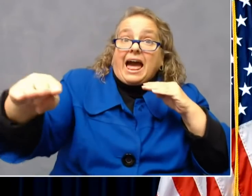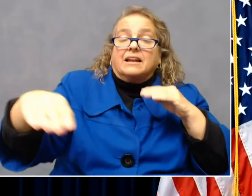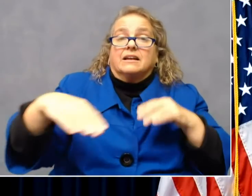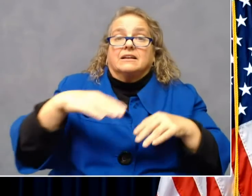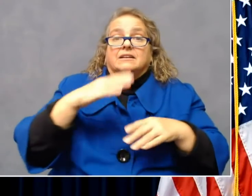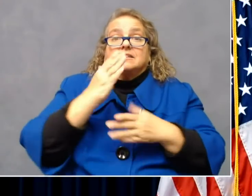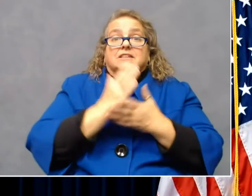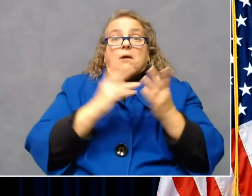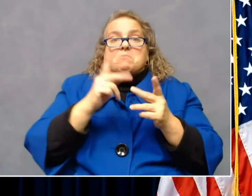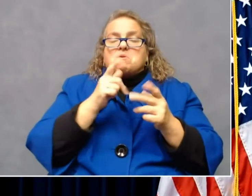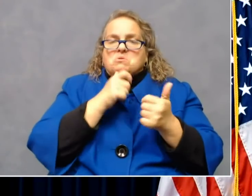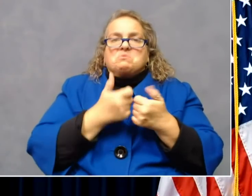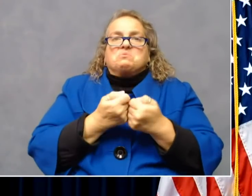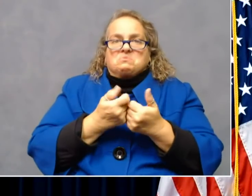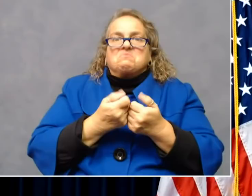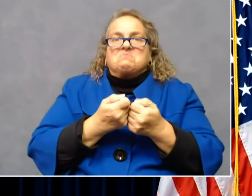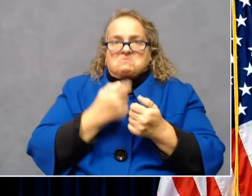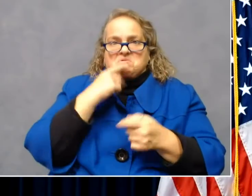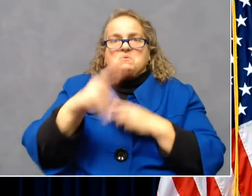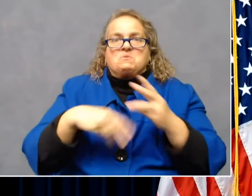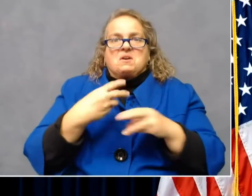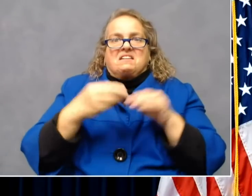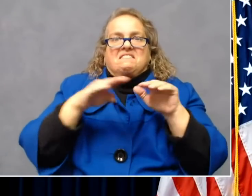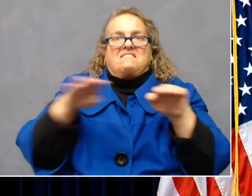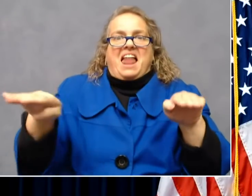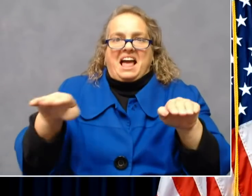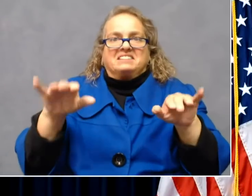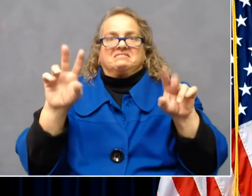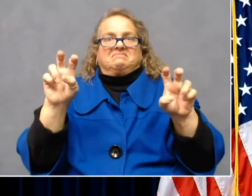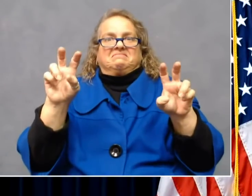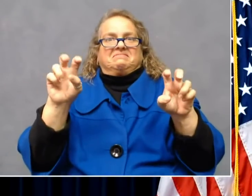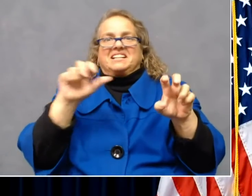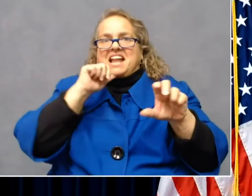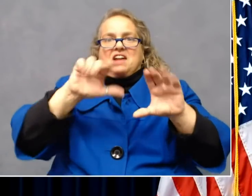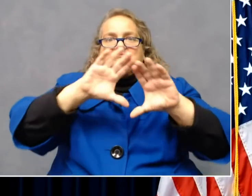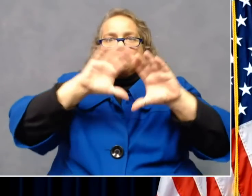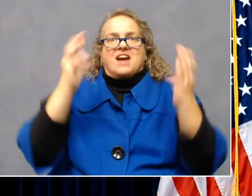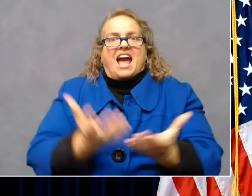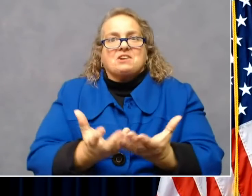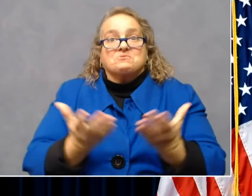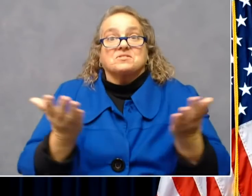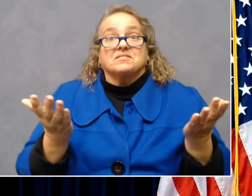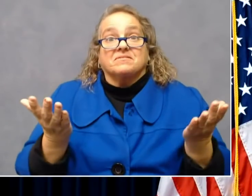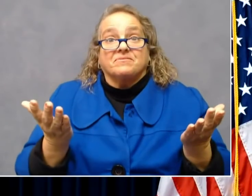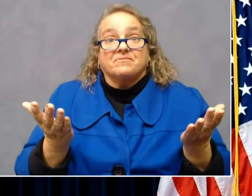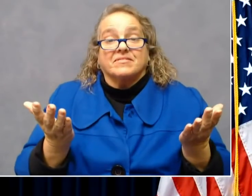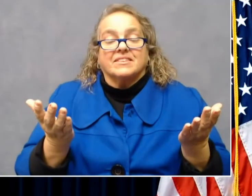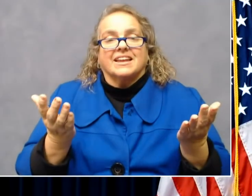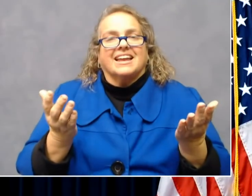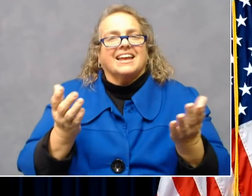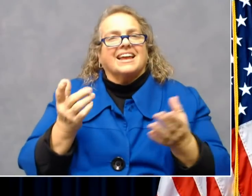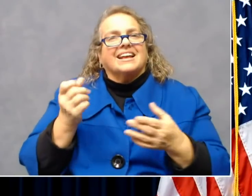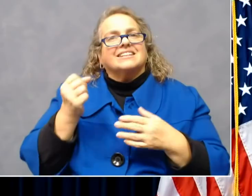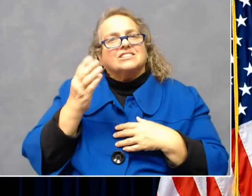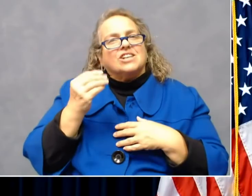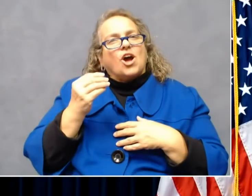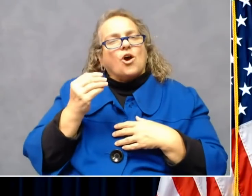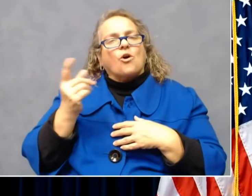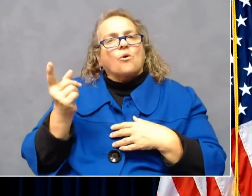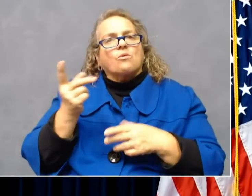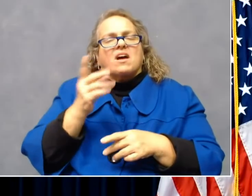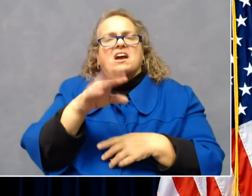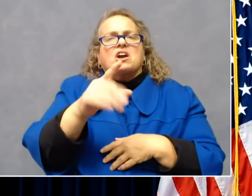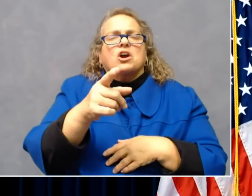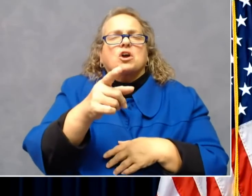The others are embarrassed because they believe the world's flat, but they don't want to tell you, and so they keep asking you for data to show them the world is